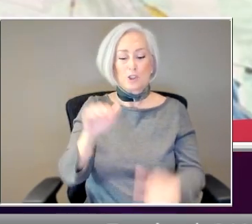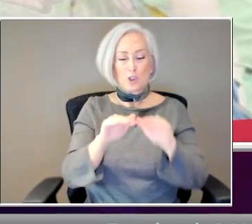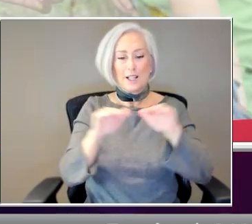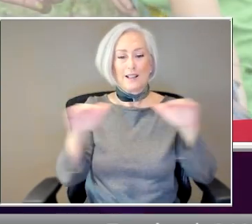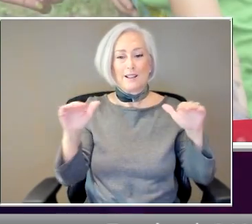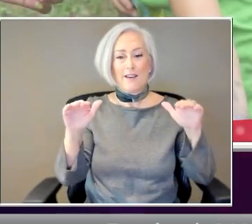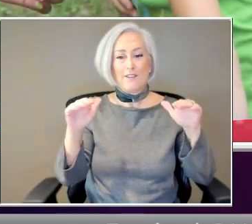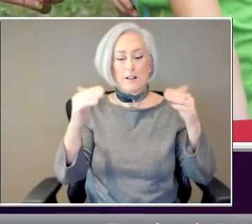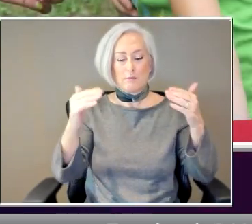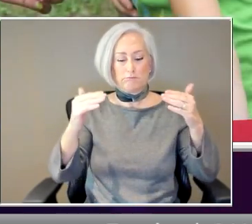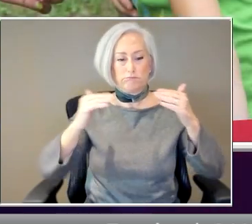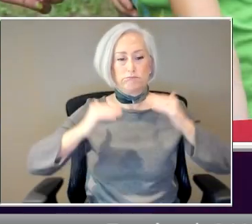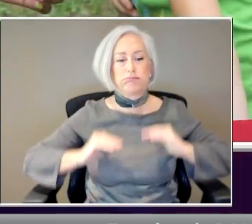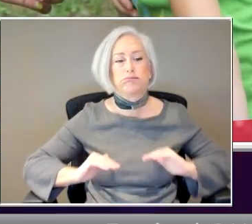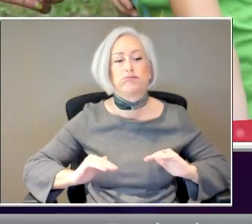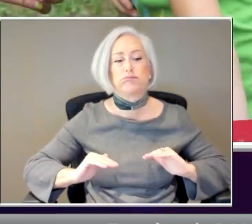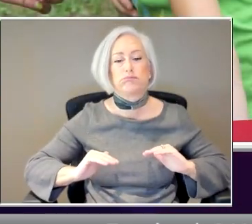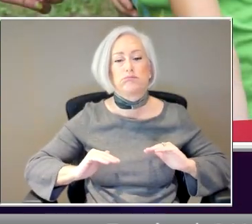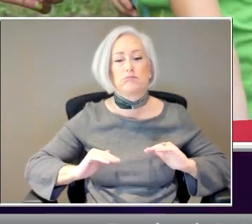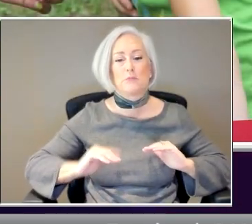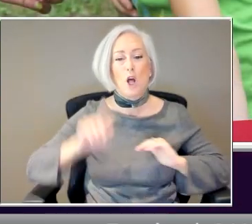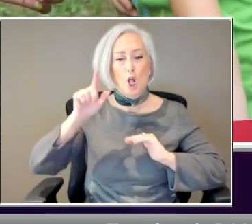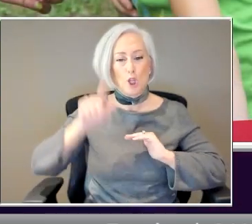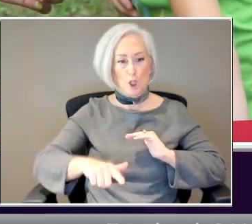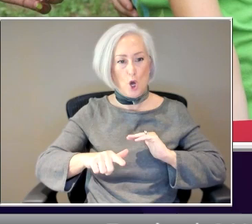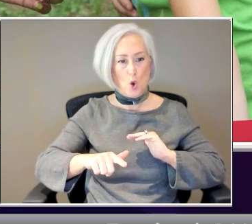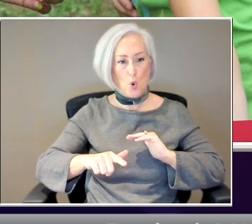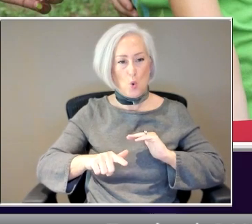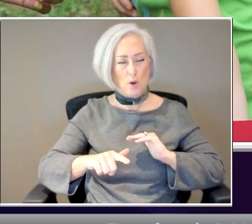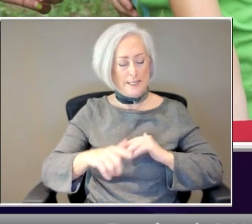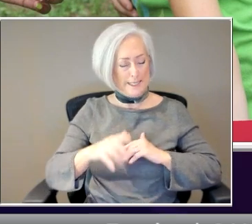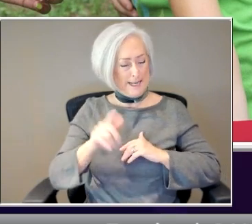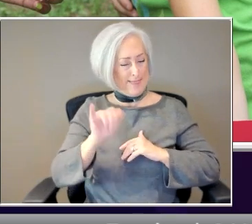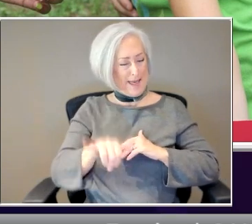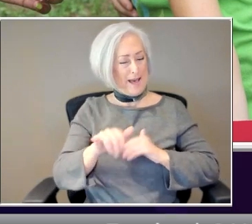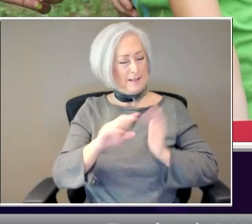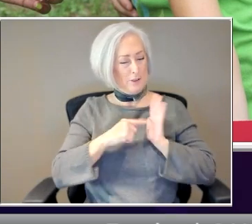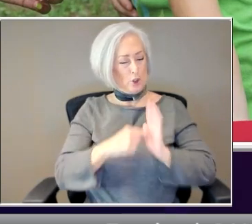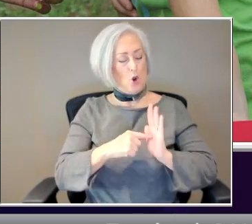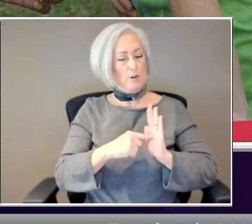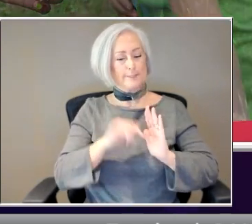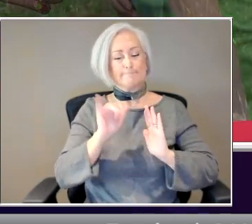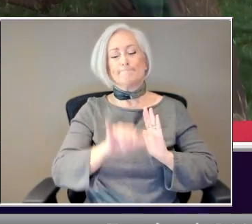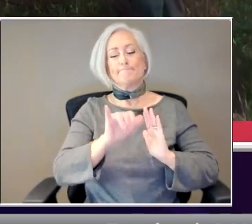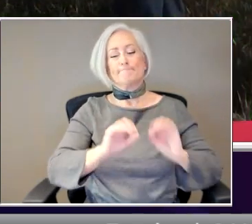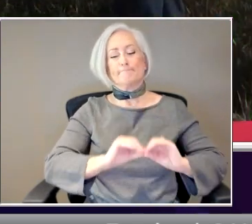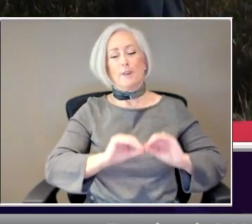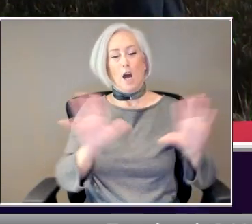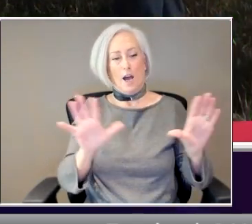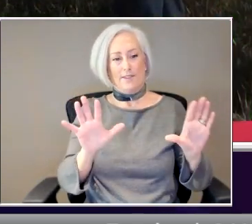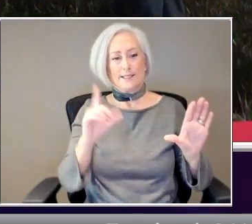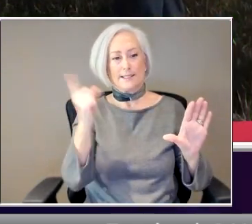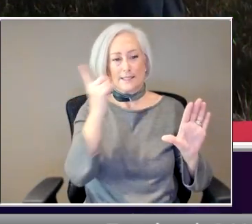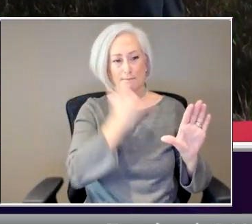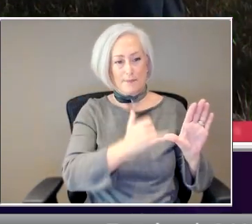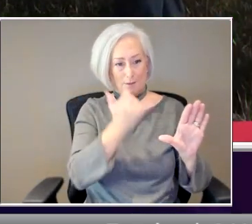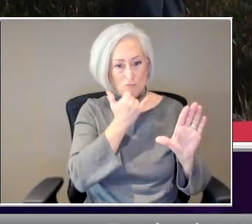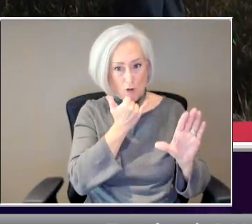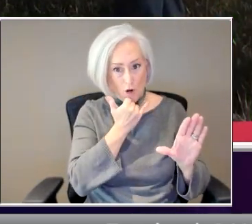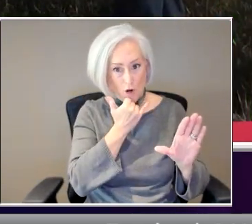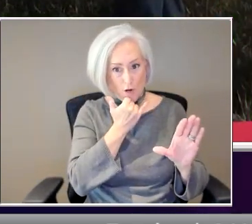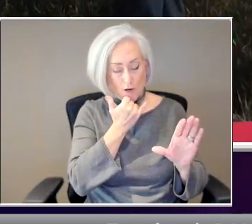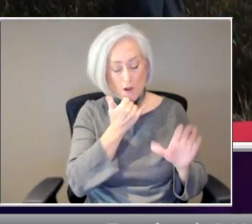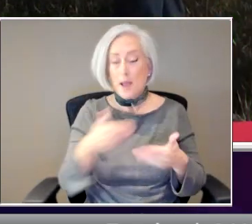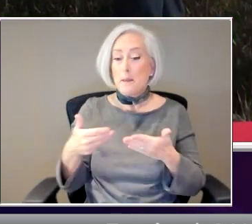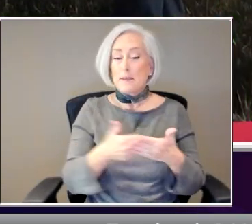being normal, it kind of is obvious that something's wrong. But babies that are really struggling with their oxygen levels, that needs to be